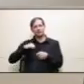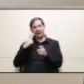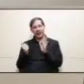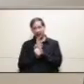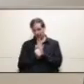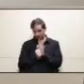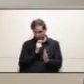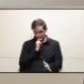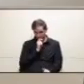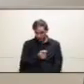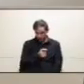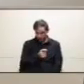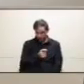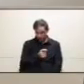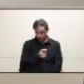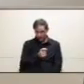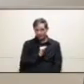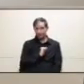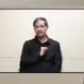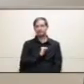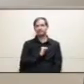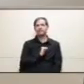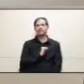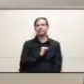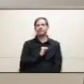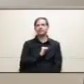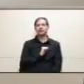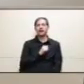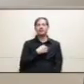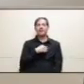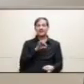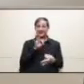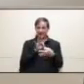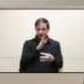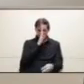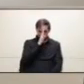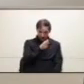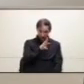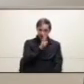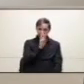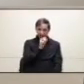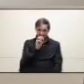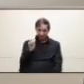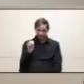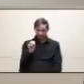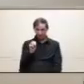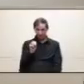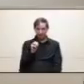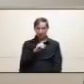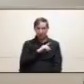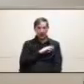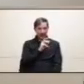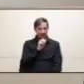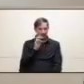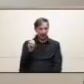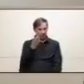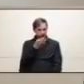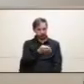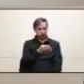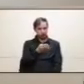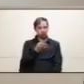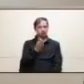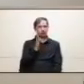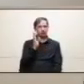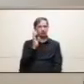true? This is for the MM. And I asked this specifically to the MM because from what we have, the MM has been there for quite some time, over 24